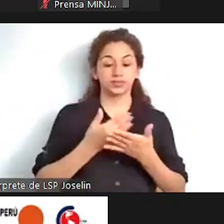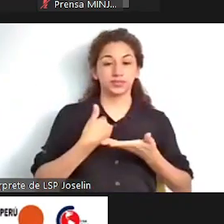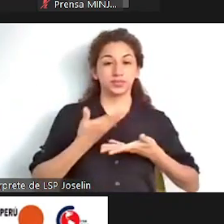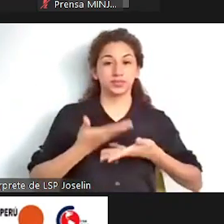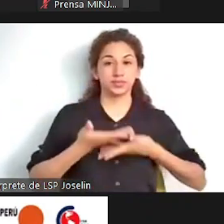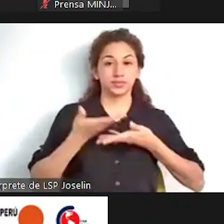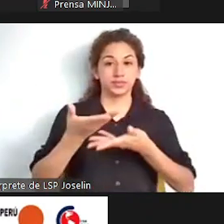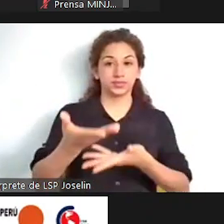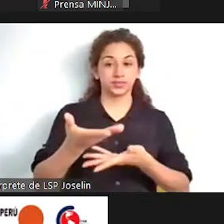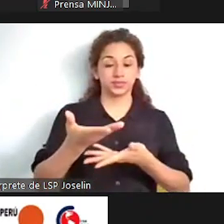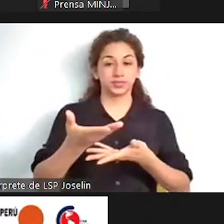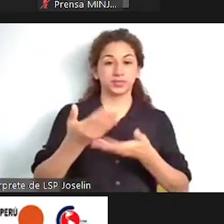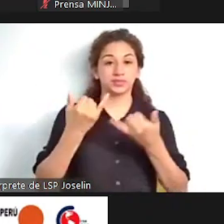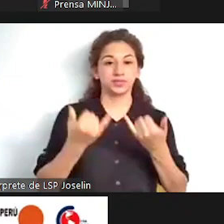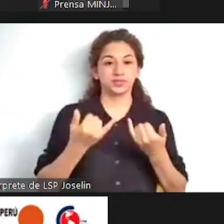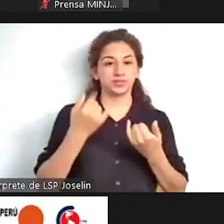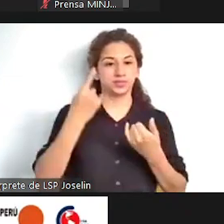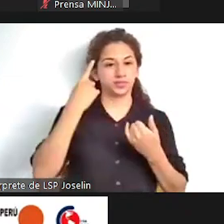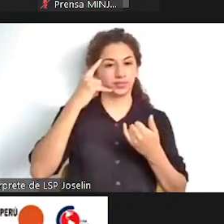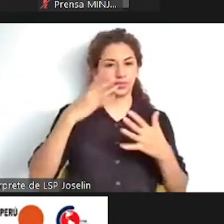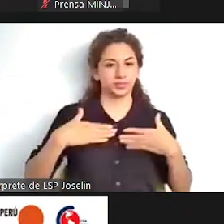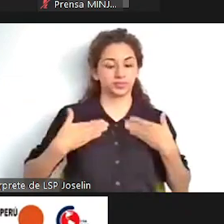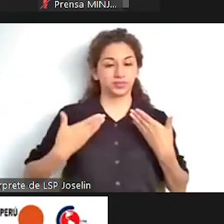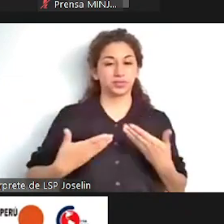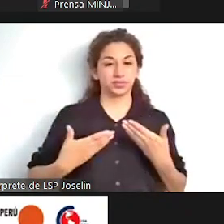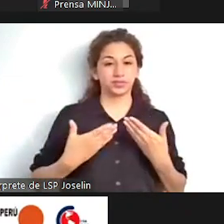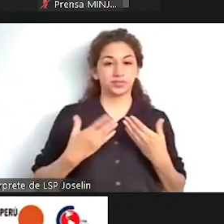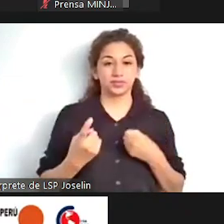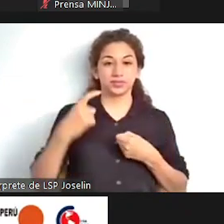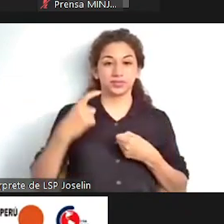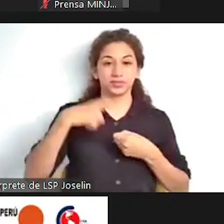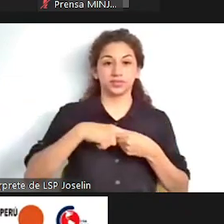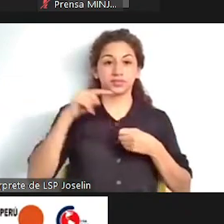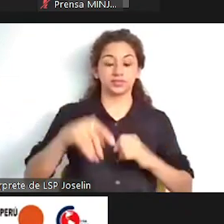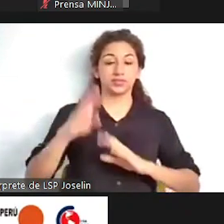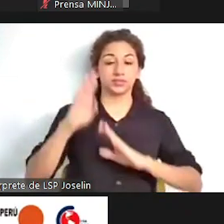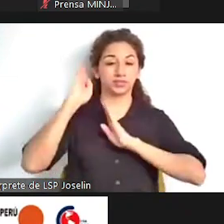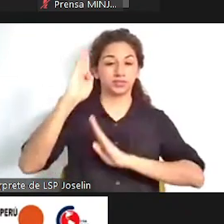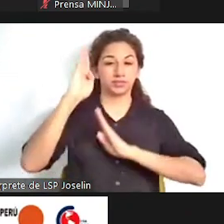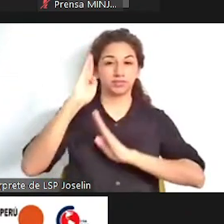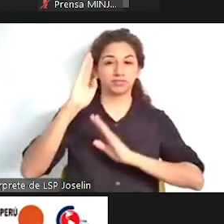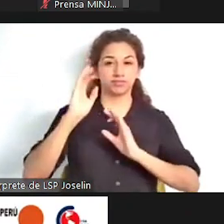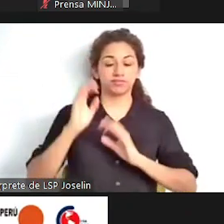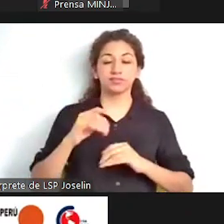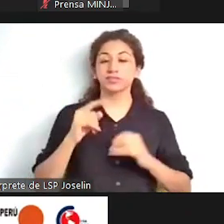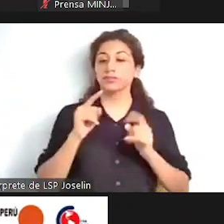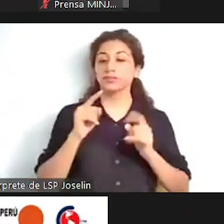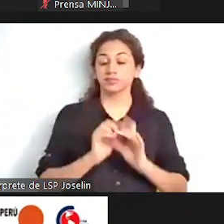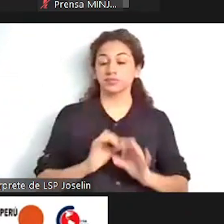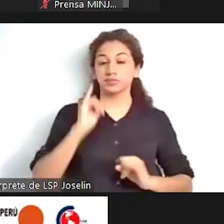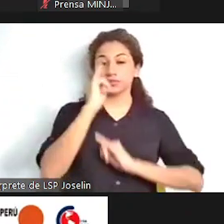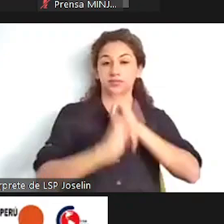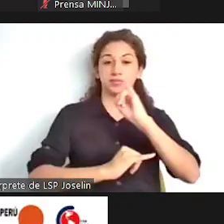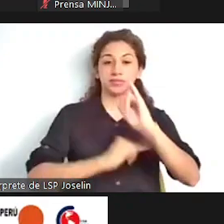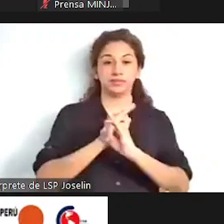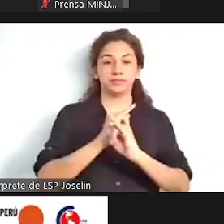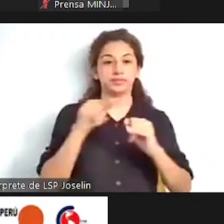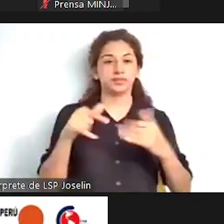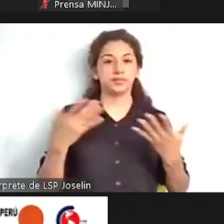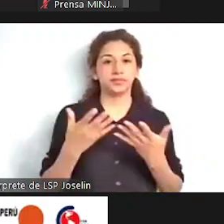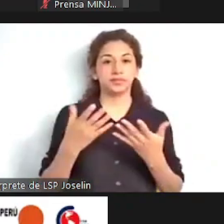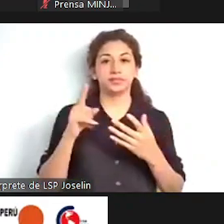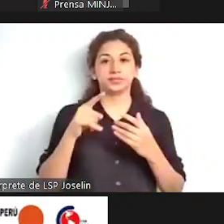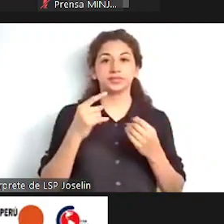we would uh thank the invitation to participate in international forums and